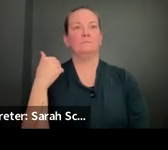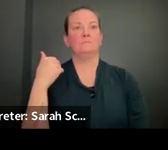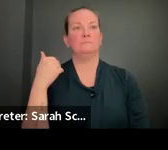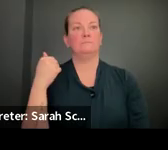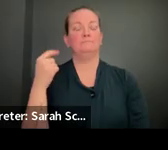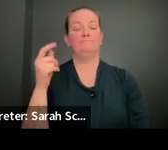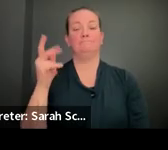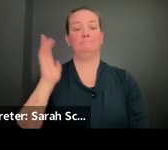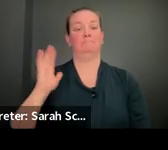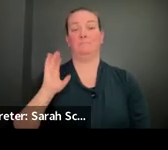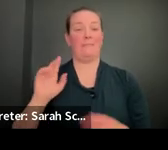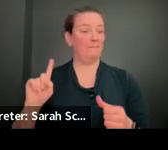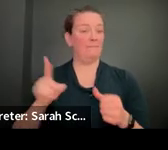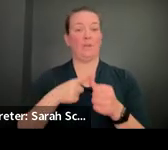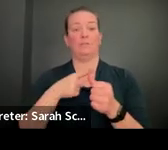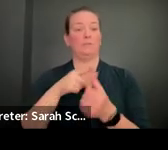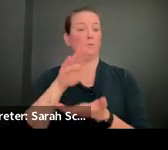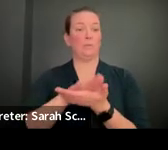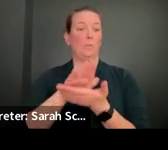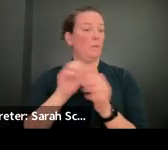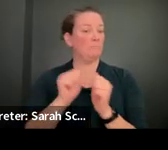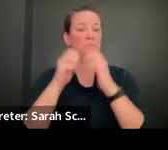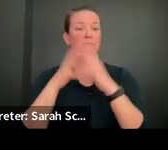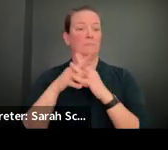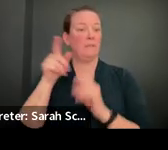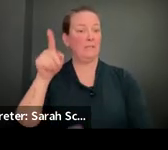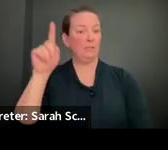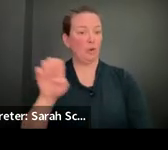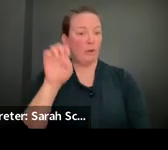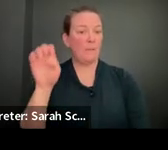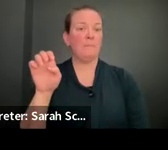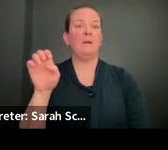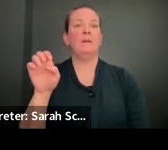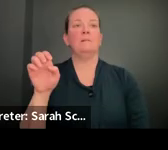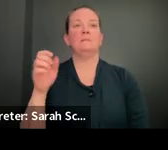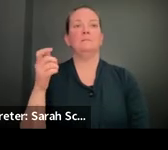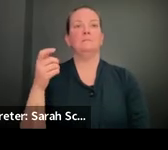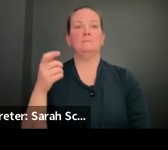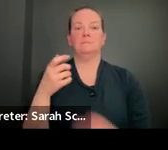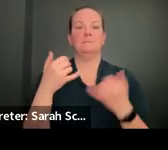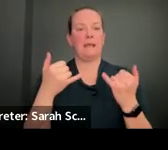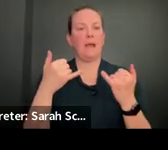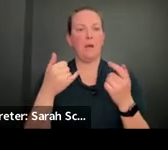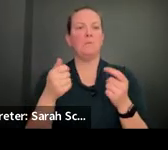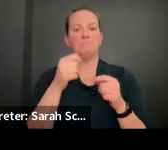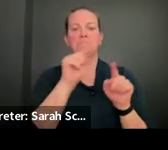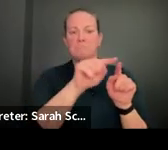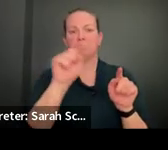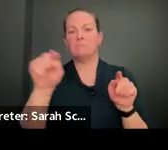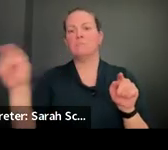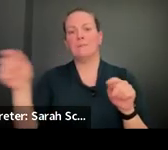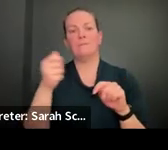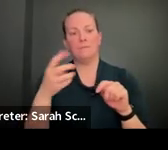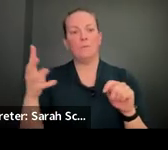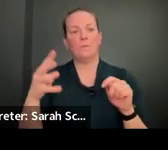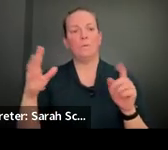were the first ones in Europe to do anything like this. Nowadays, there's a few more programs, which is great because